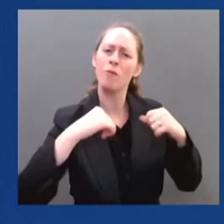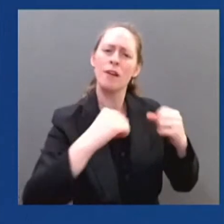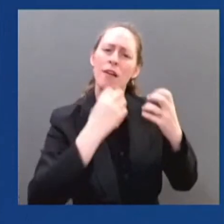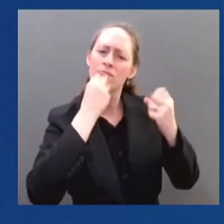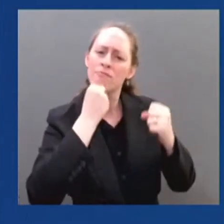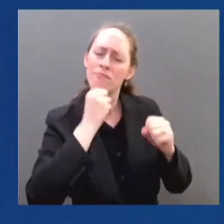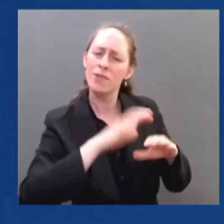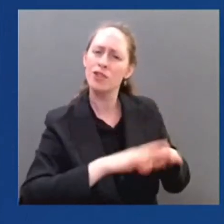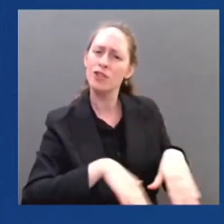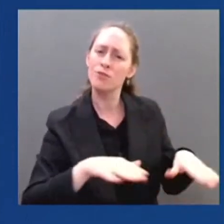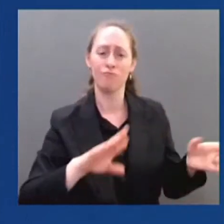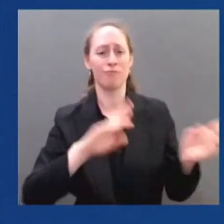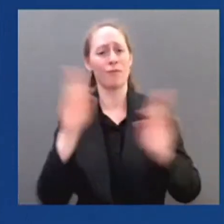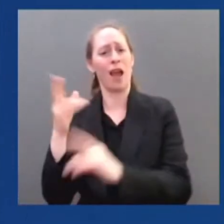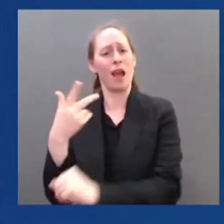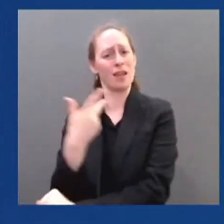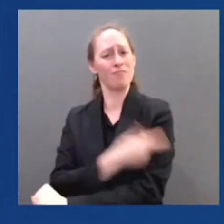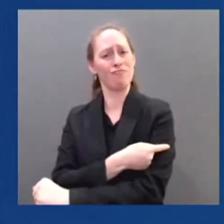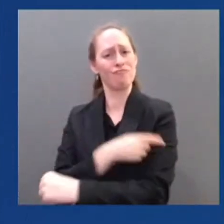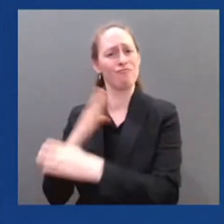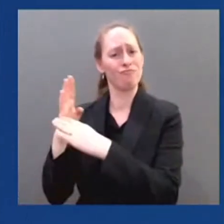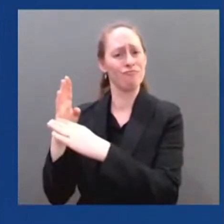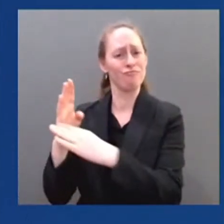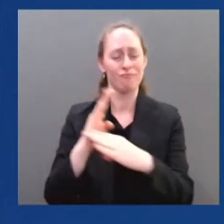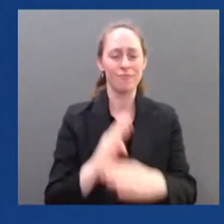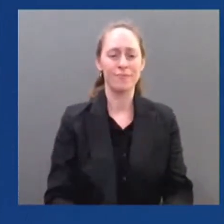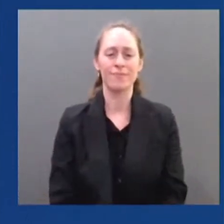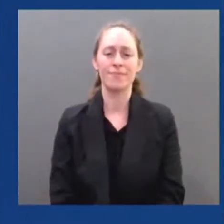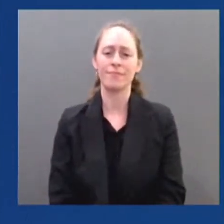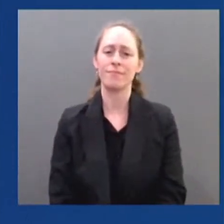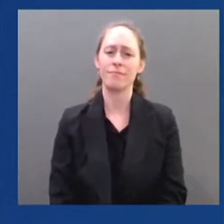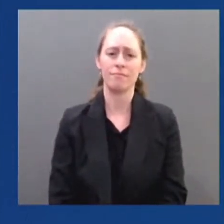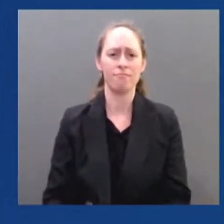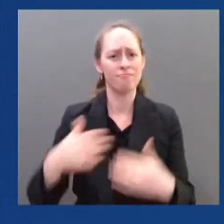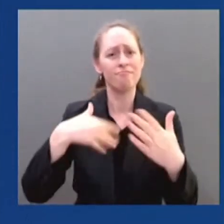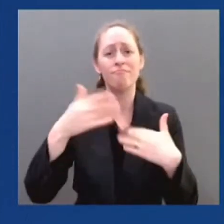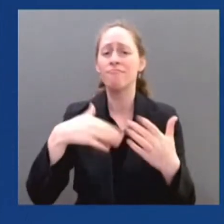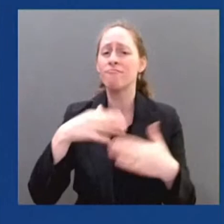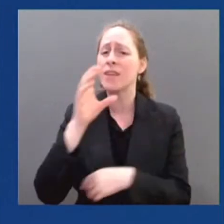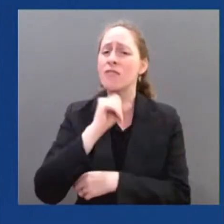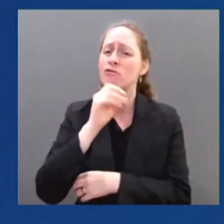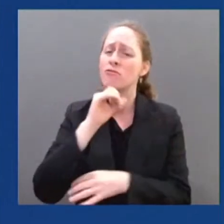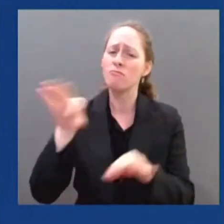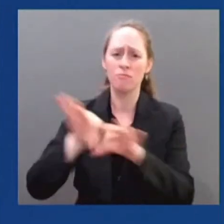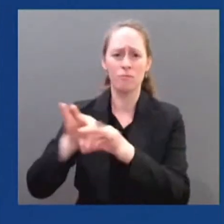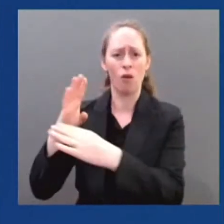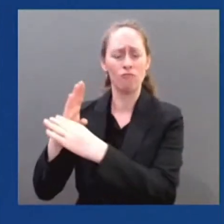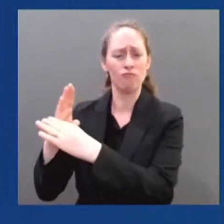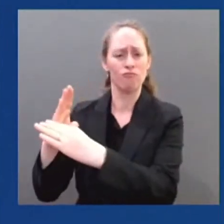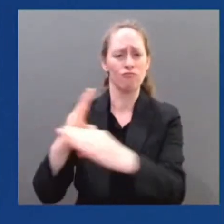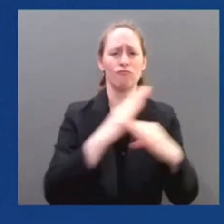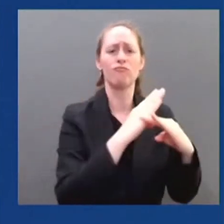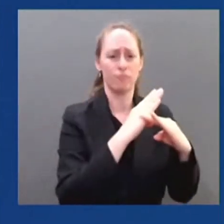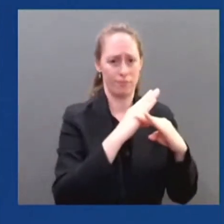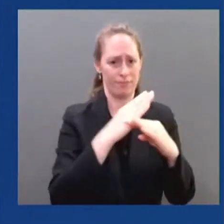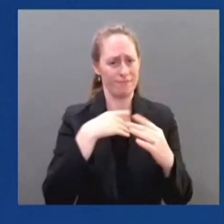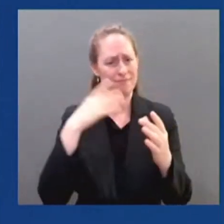every age, it's especially concerning to see severe outcomes in our youngest children,